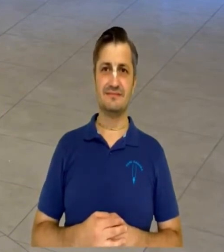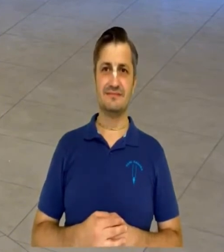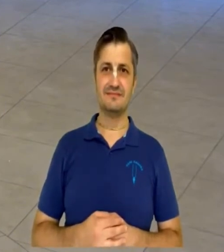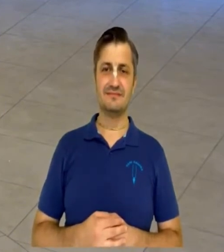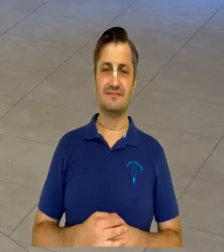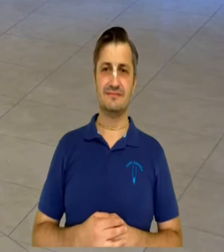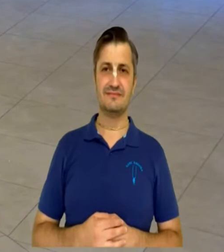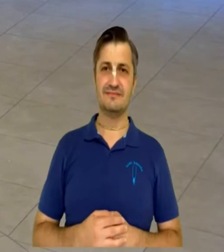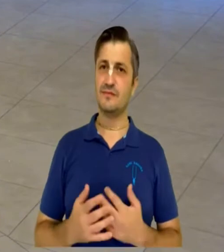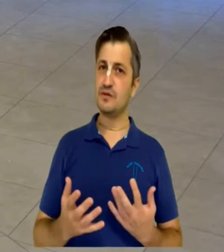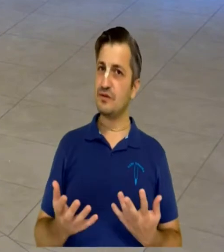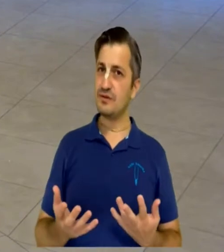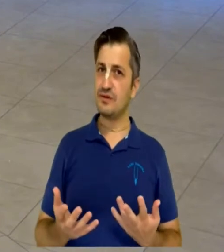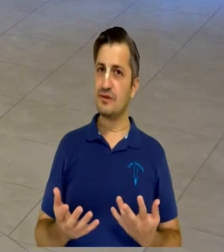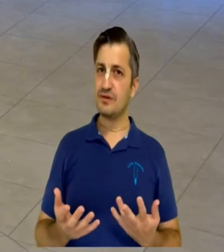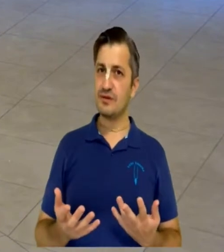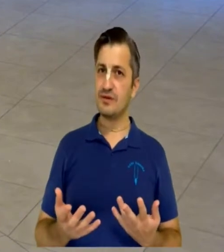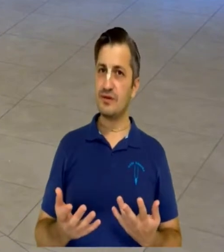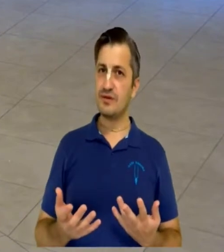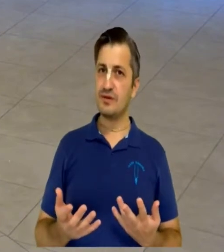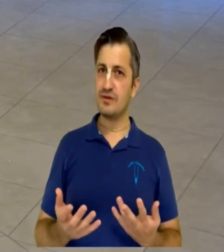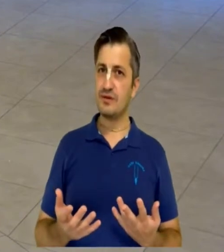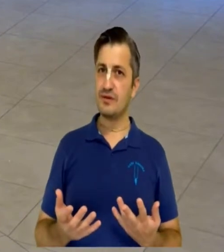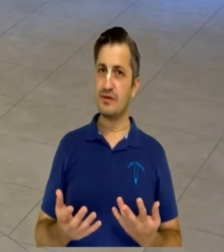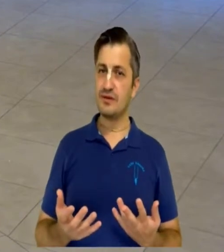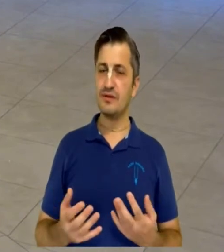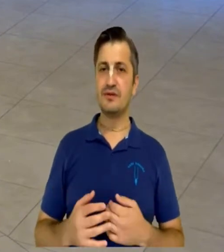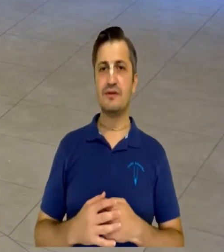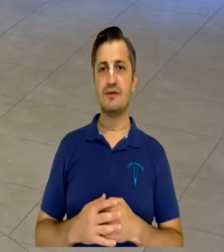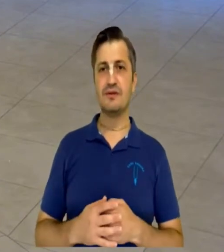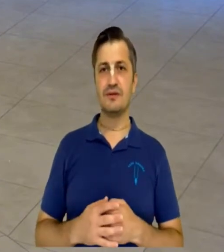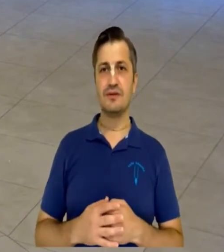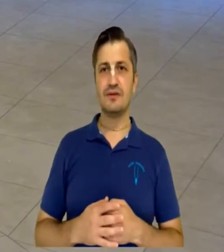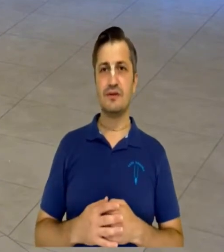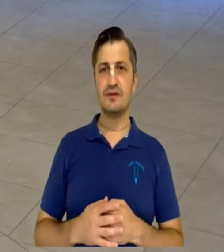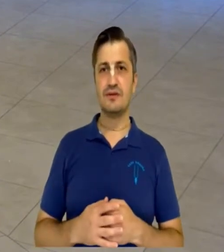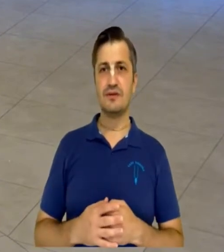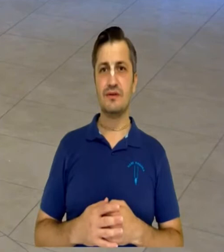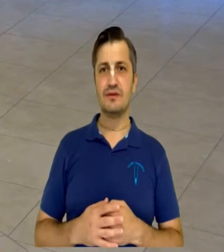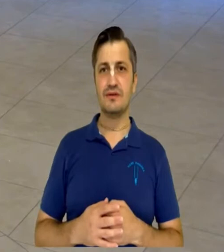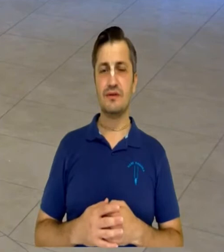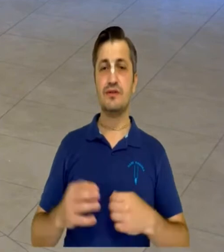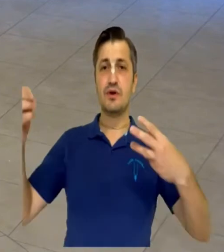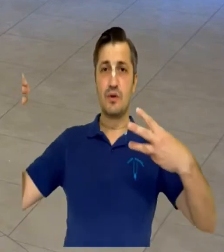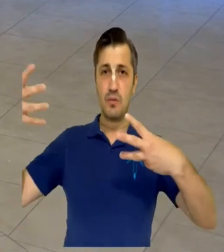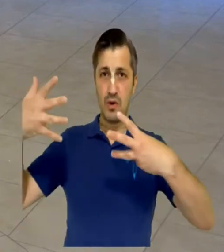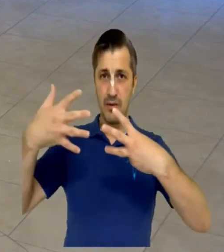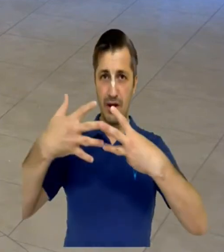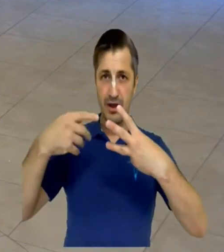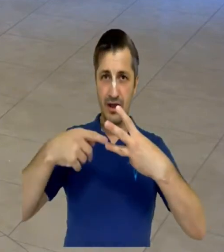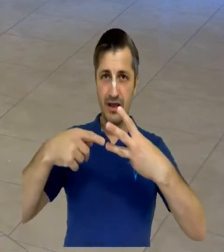So the Brahman level is understanding of the eternity, of